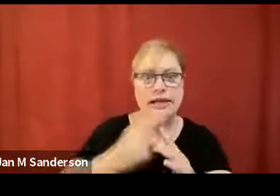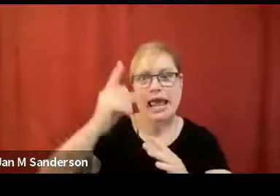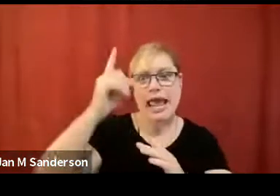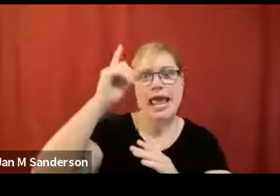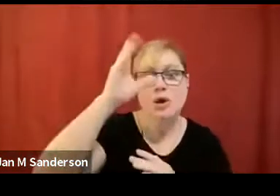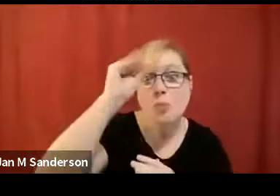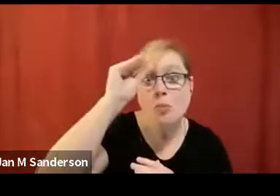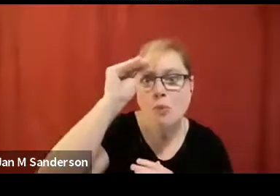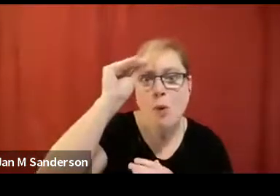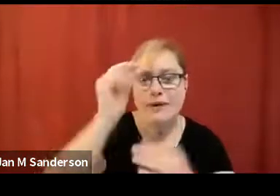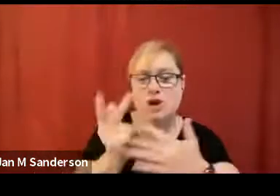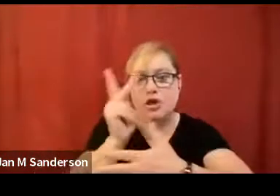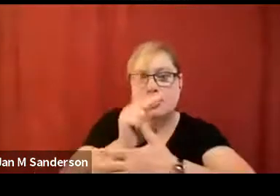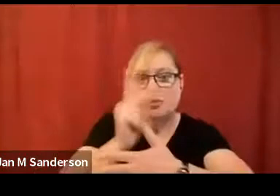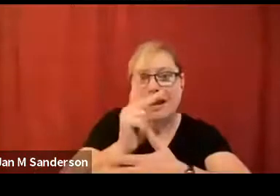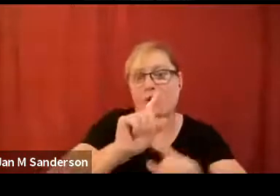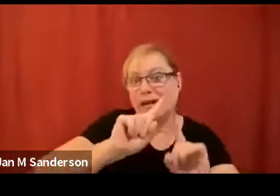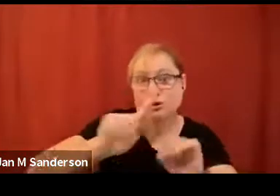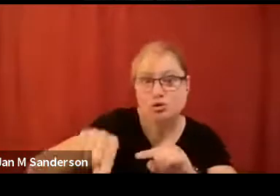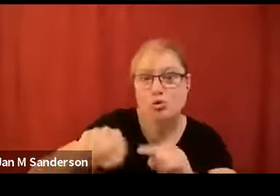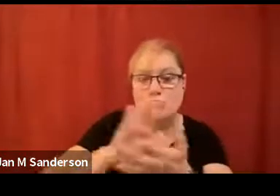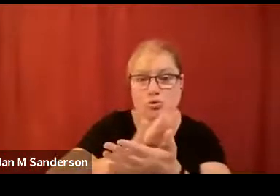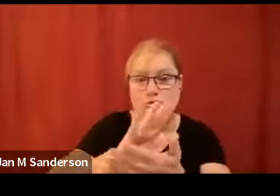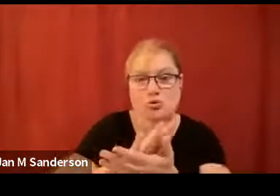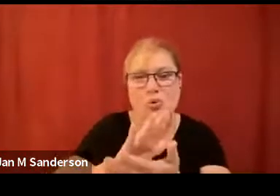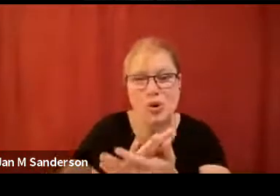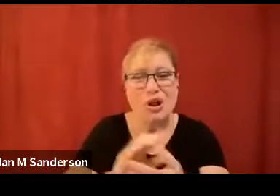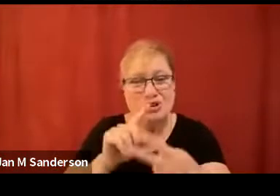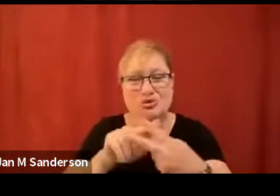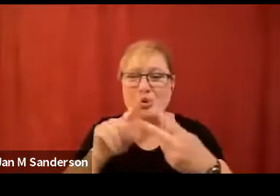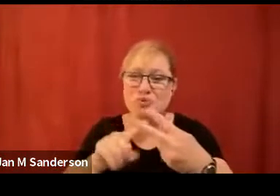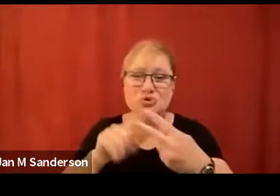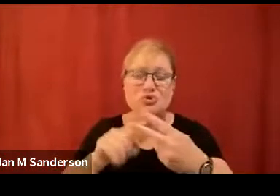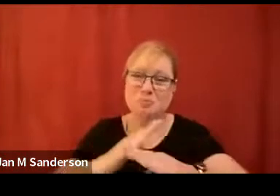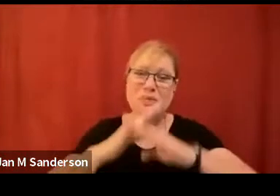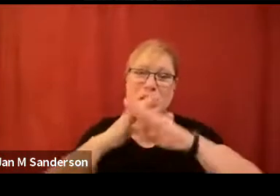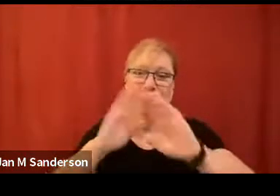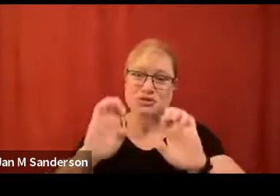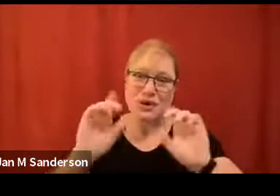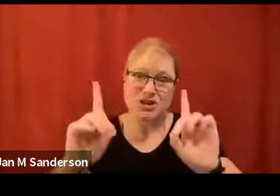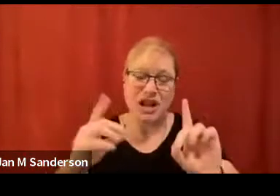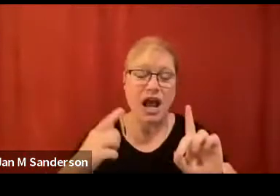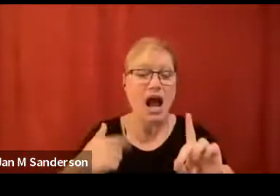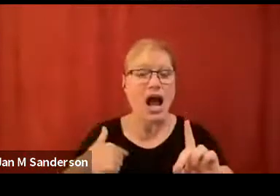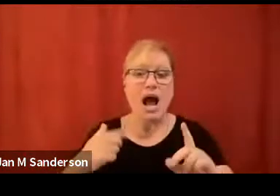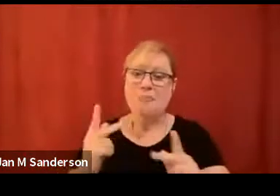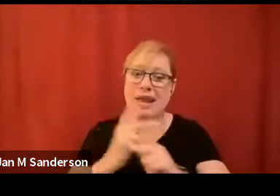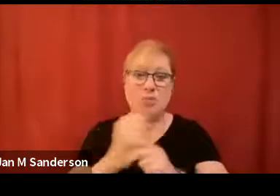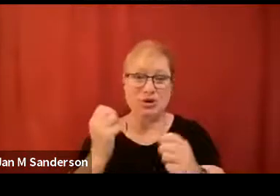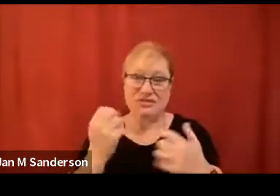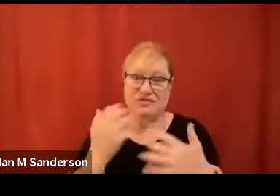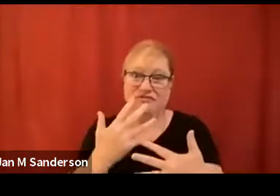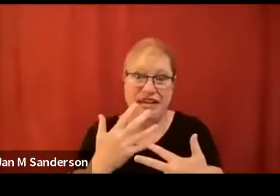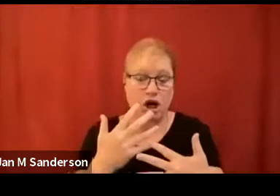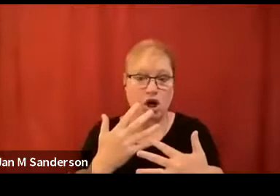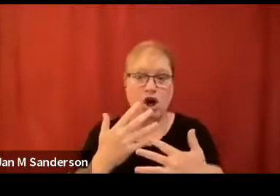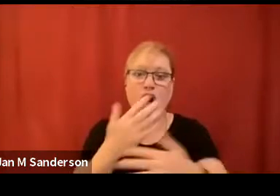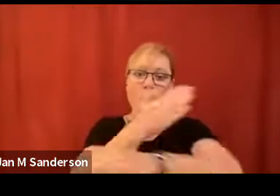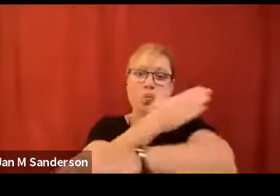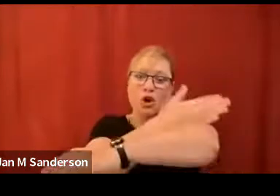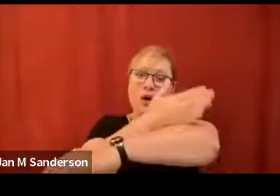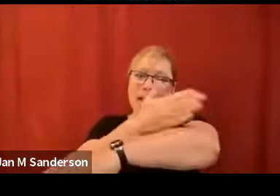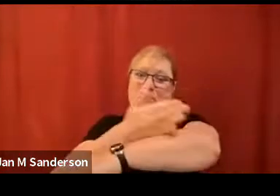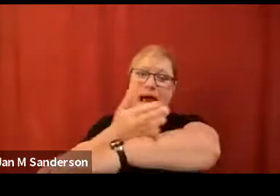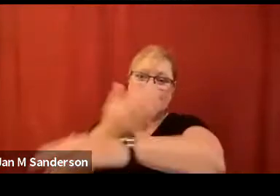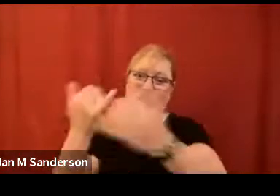are two huge barriers to education and have been. And my biggest fear, and I think what we are seeing, is that we're going